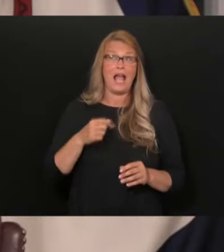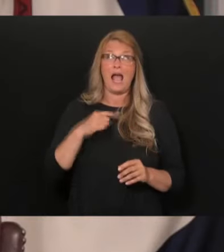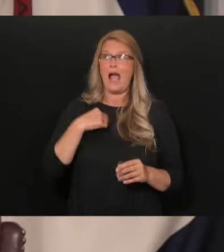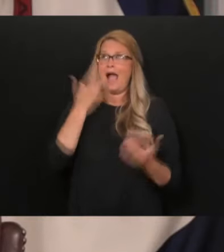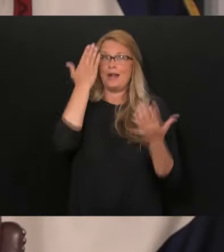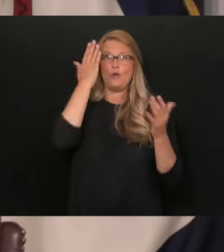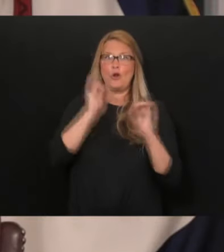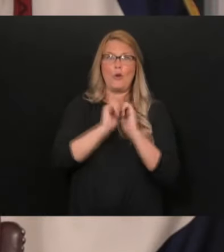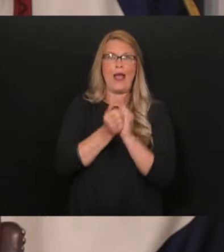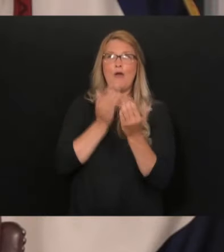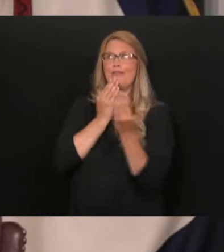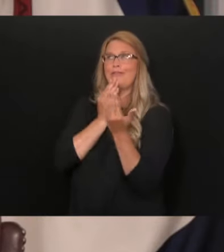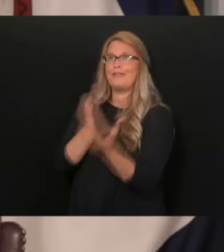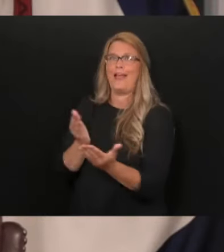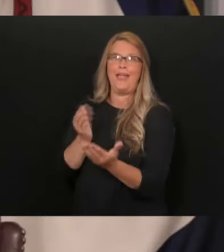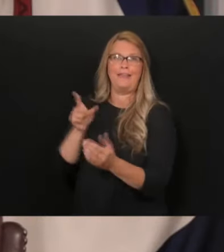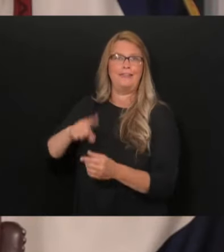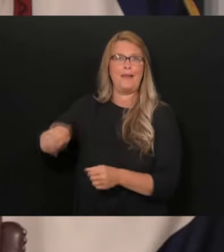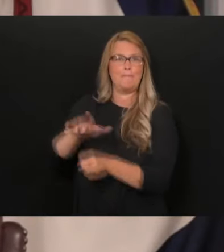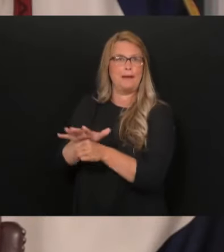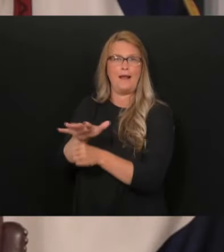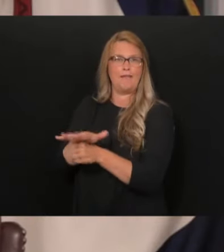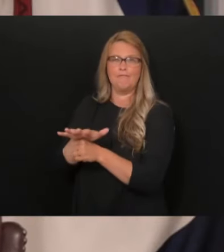them. I don't know what you can do.